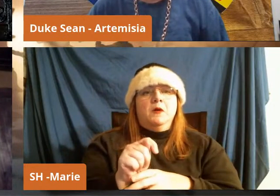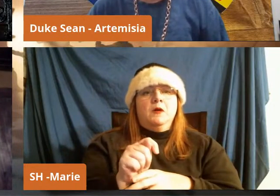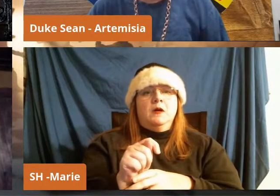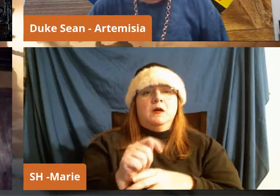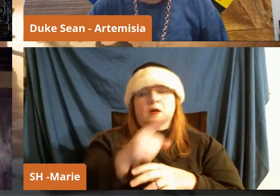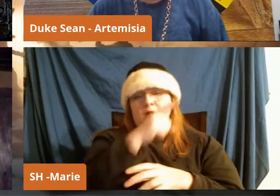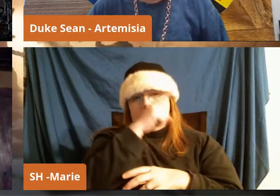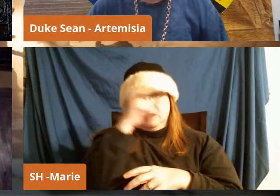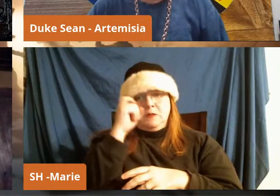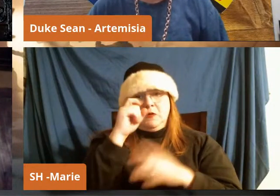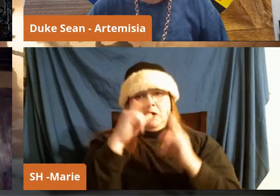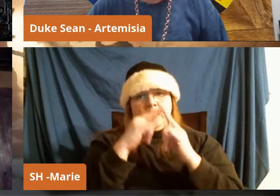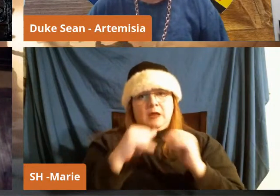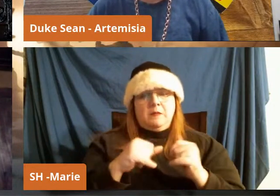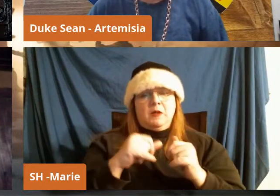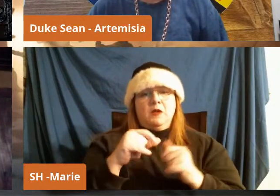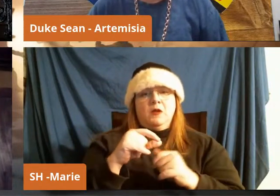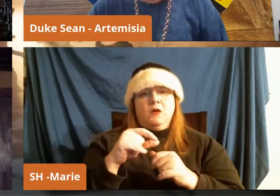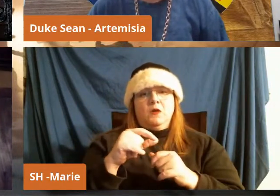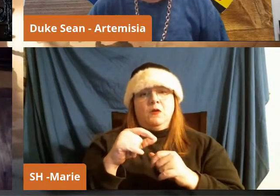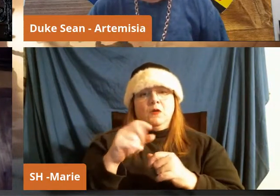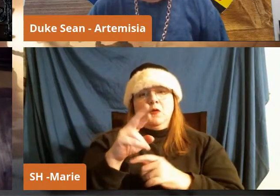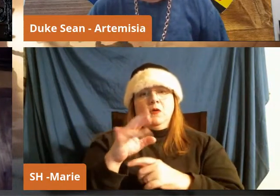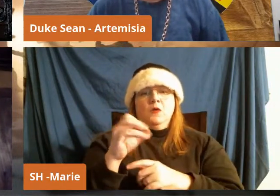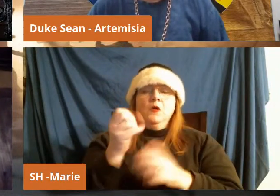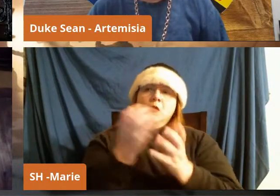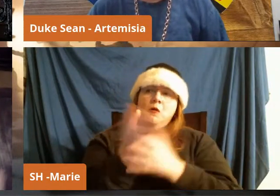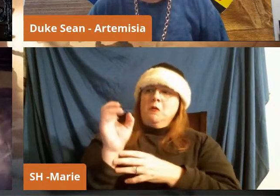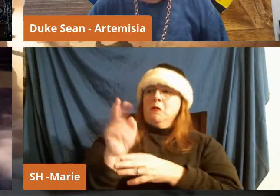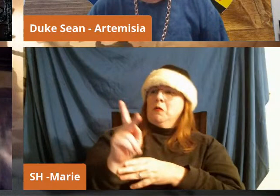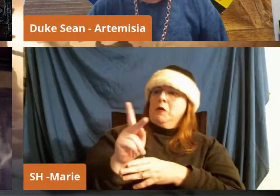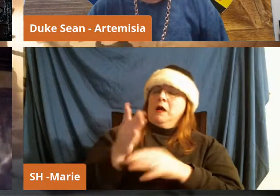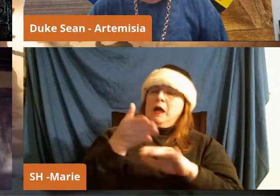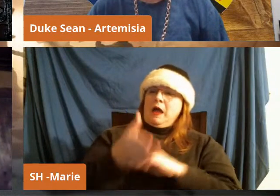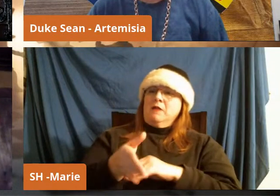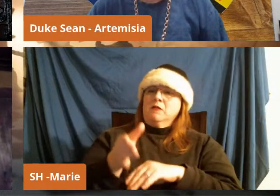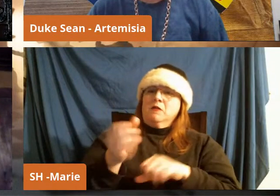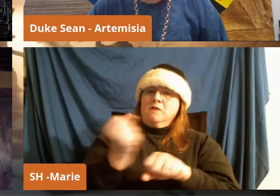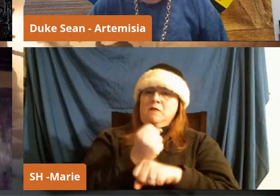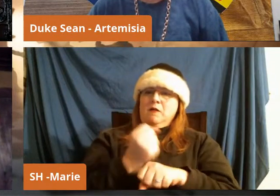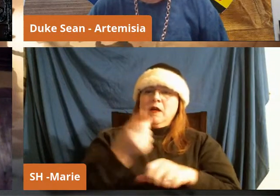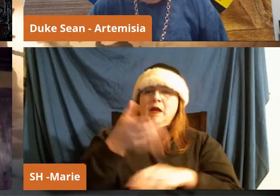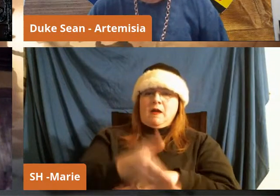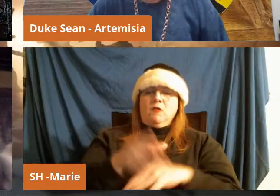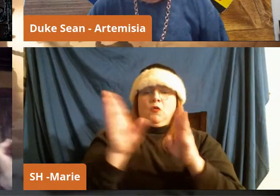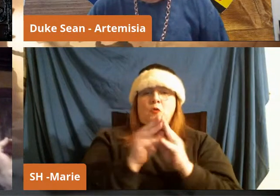summer camping crowns and whatnot for the royalty to say, okay, after the fighting, after court,